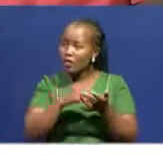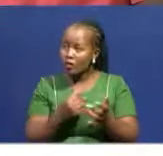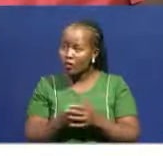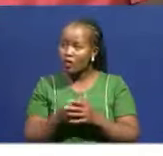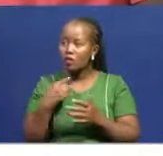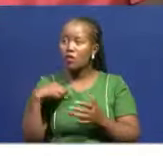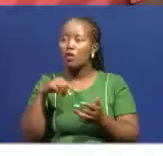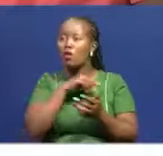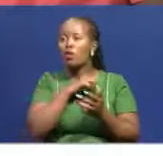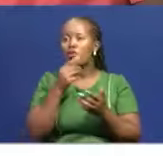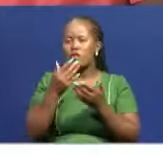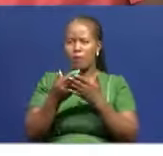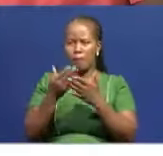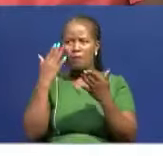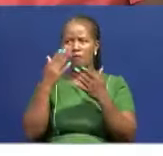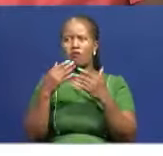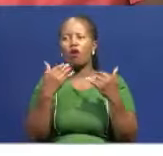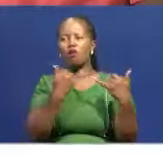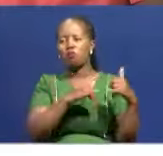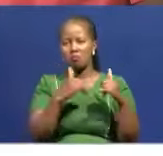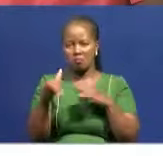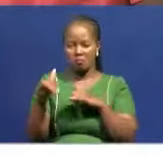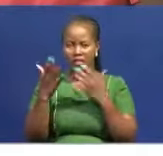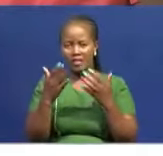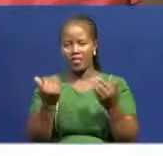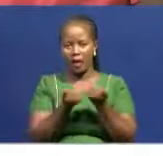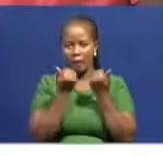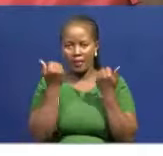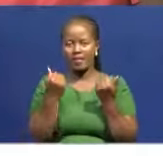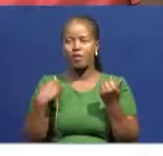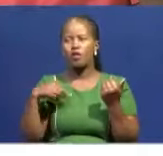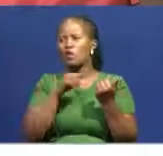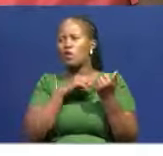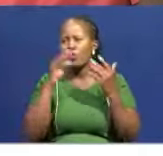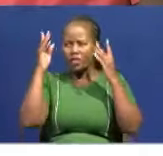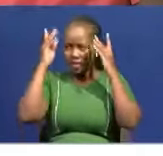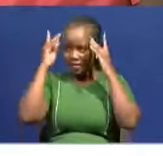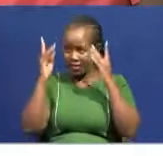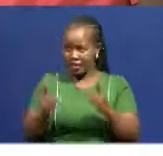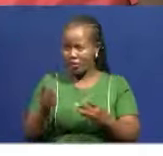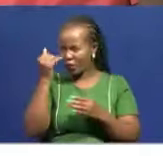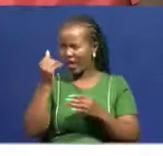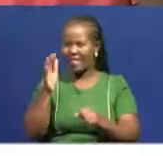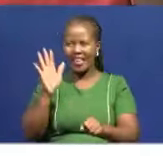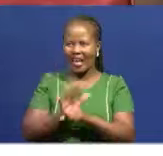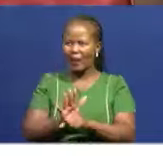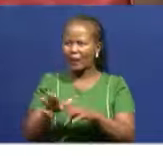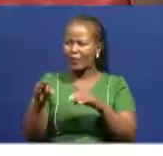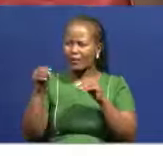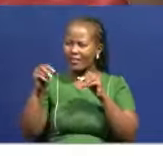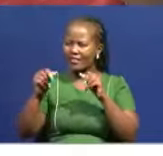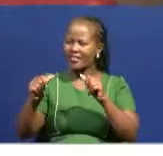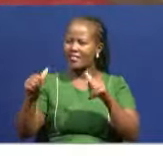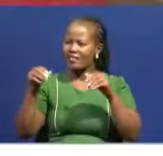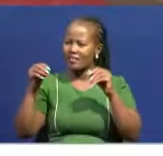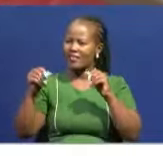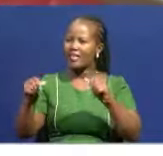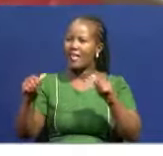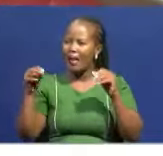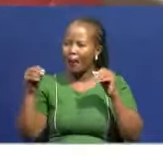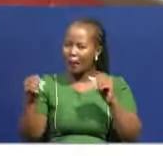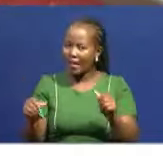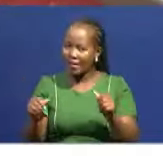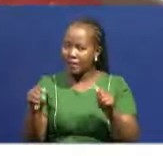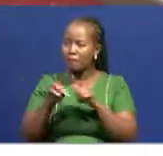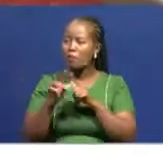decision before the game to have uncontested scrums because it was so muddy, as you can see on the screen. And the problem was going to be